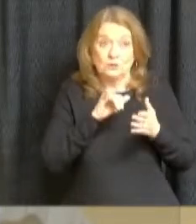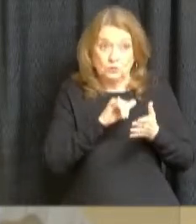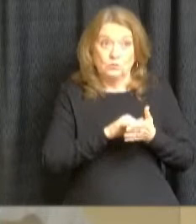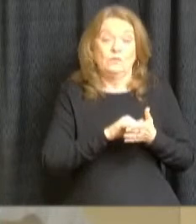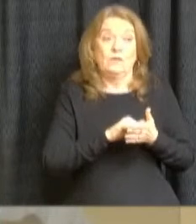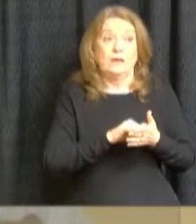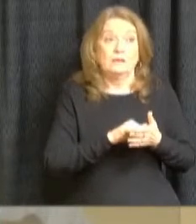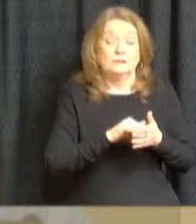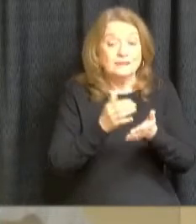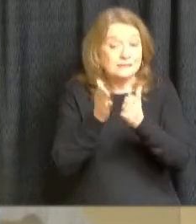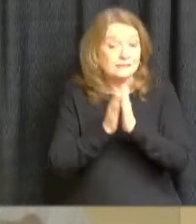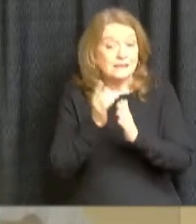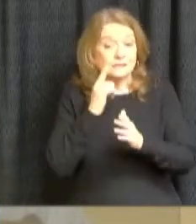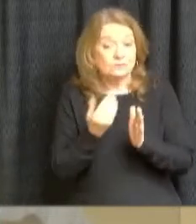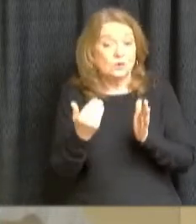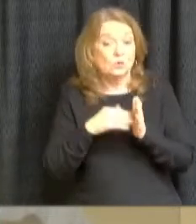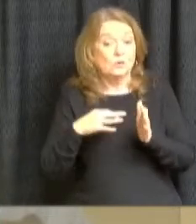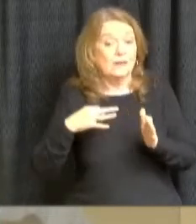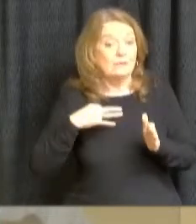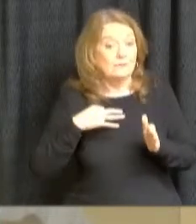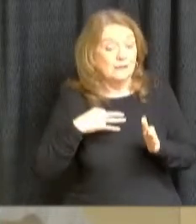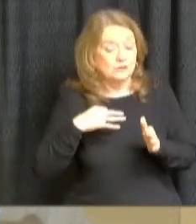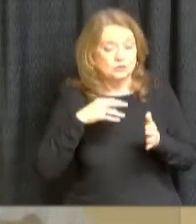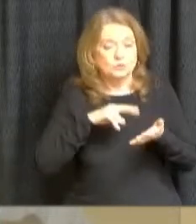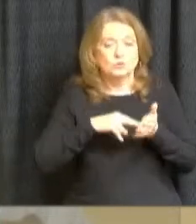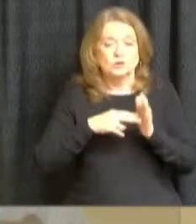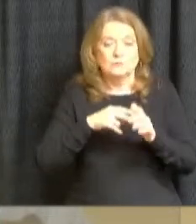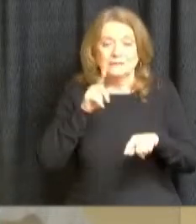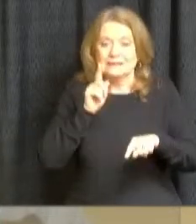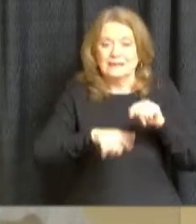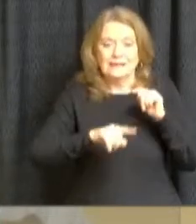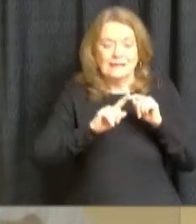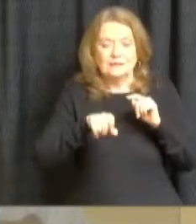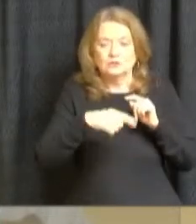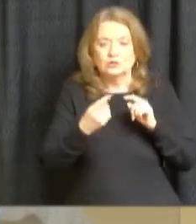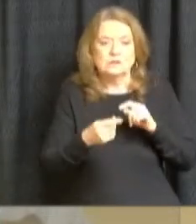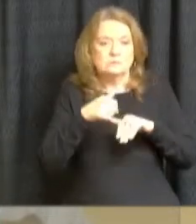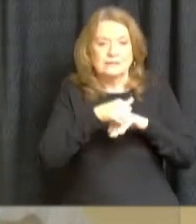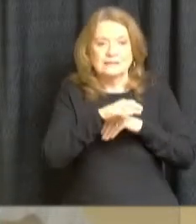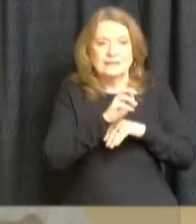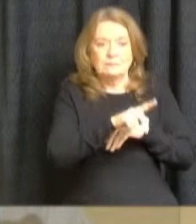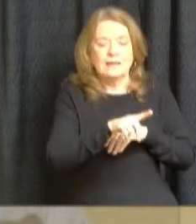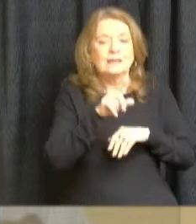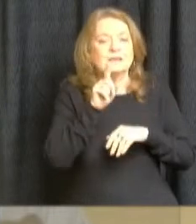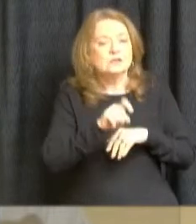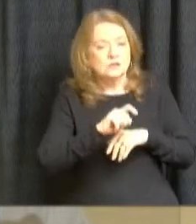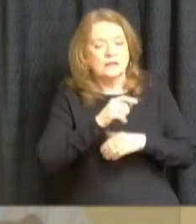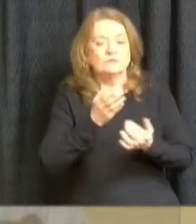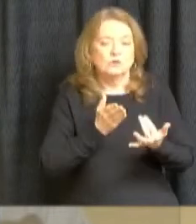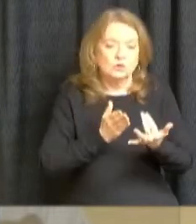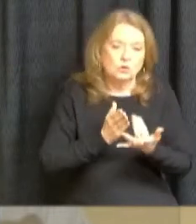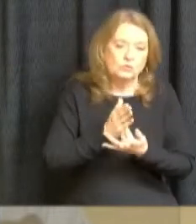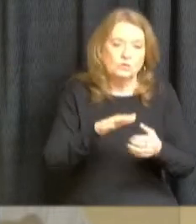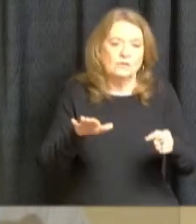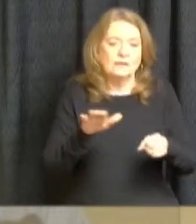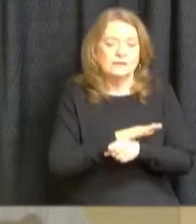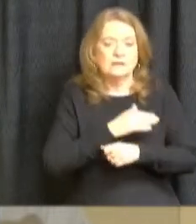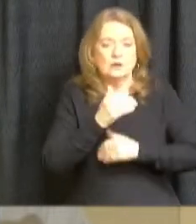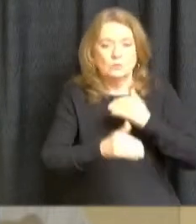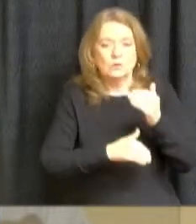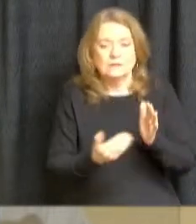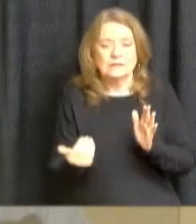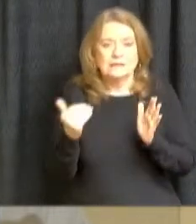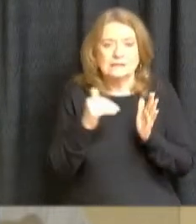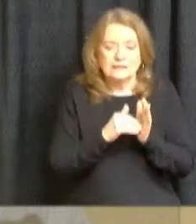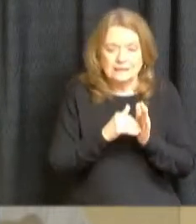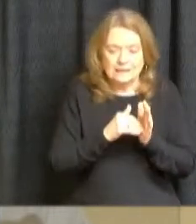this is asking for is a reapplication, which means it can't just be sent back. He's going to have to go through the entire process